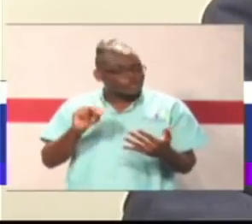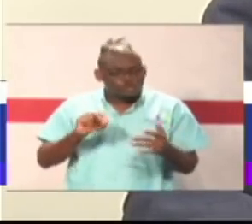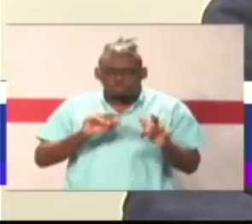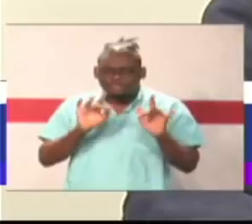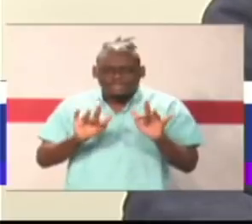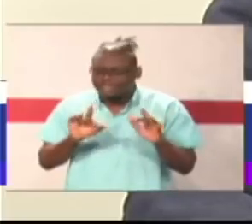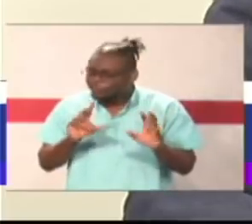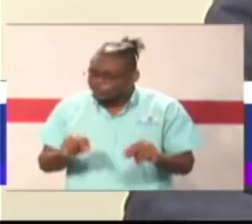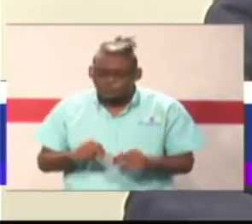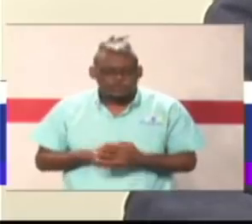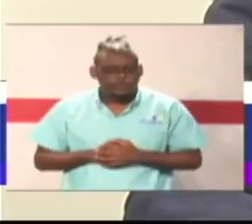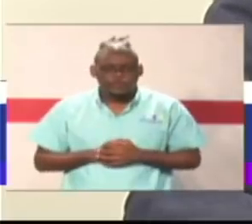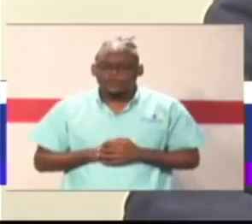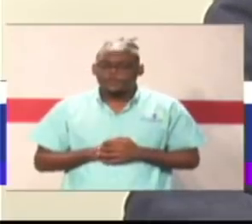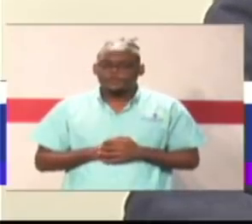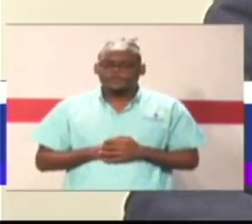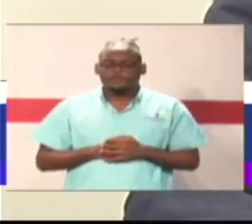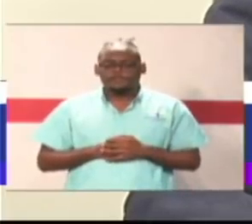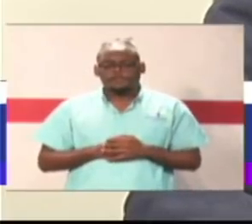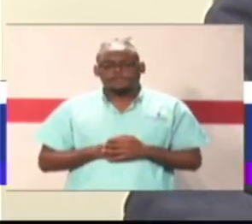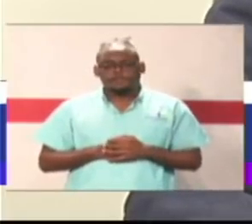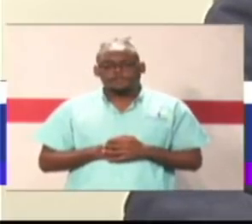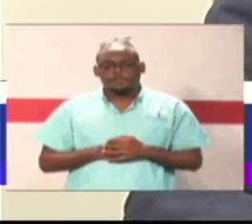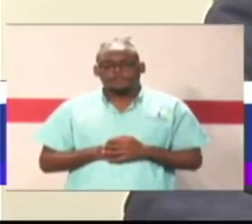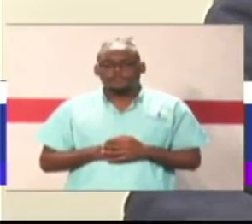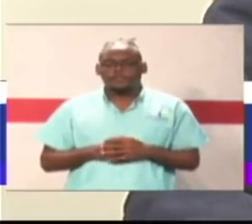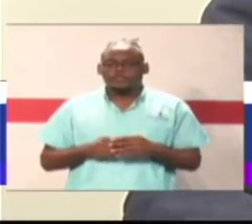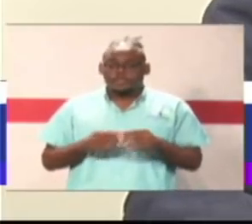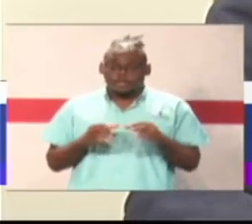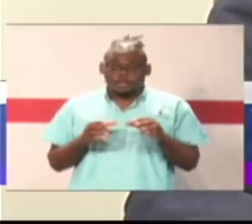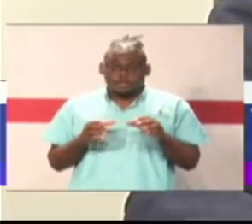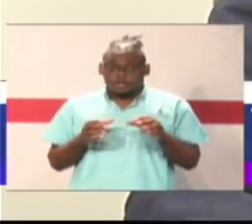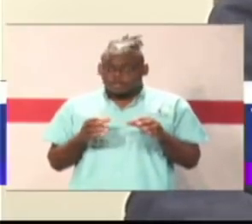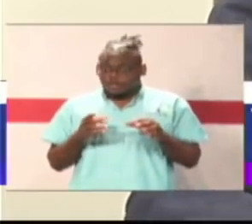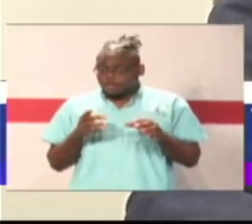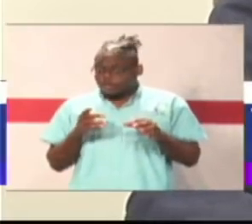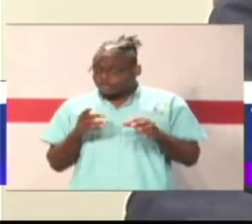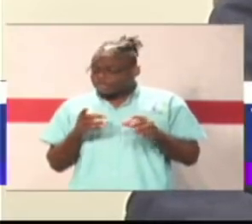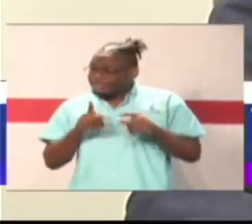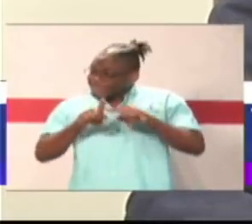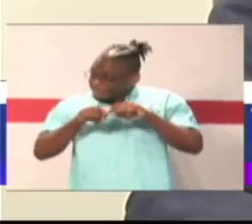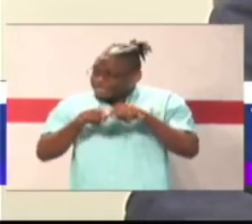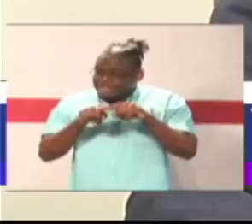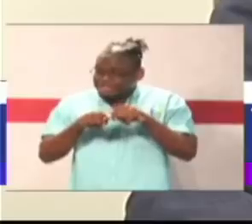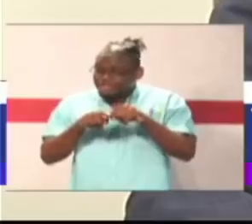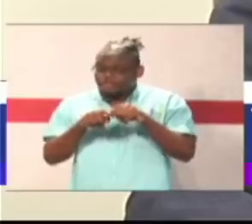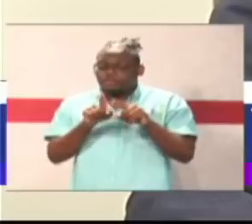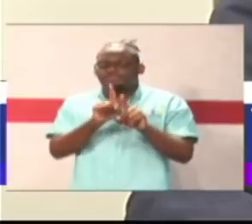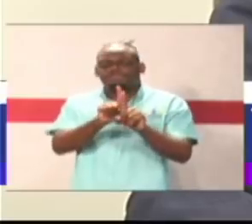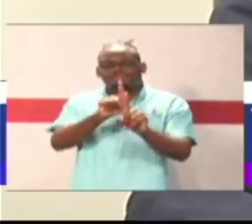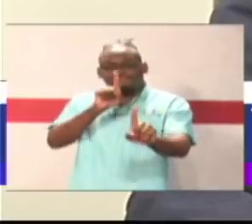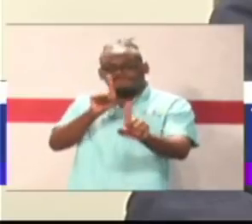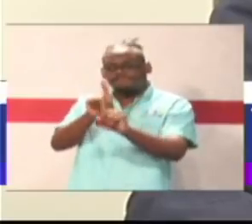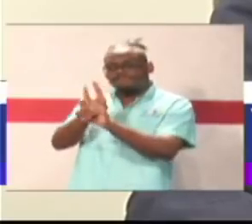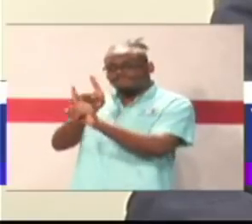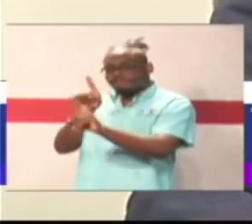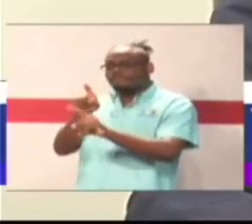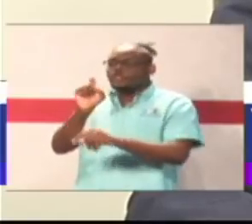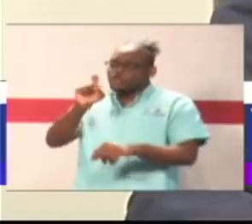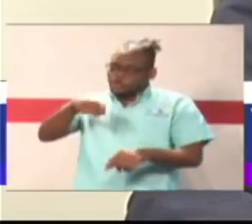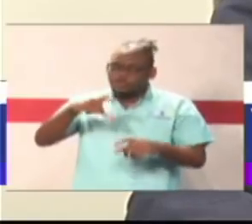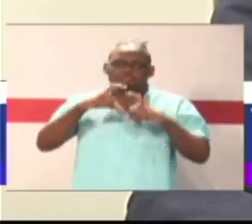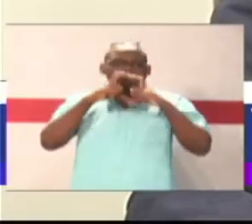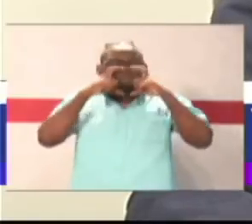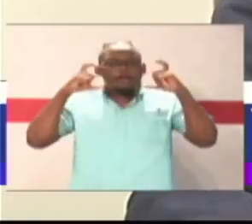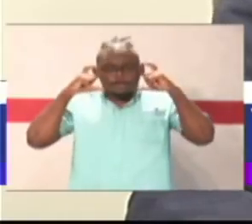We could also depend on the social distancing, on the wearing of masks, on the washing of